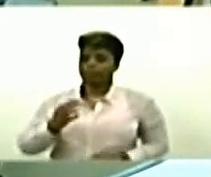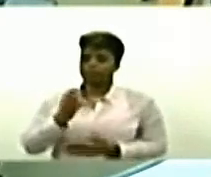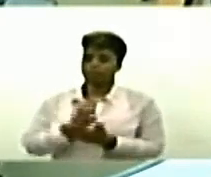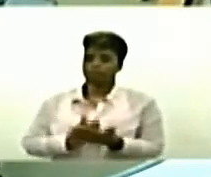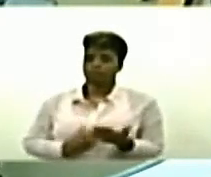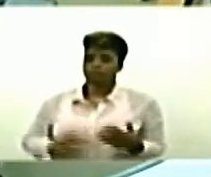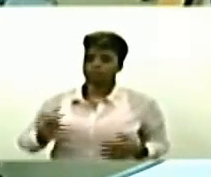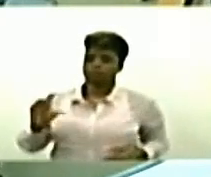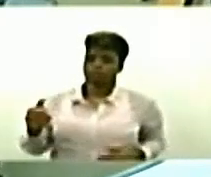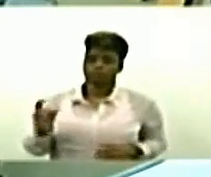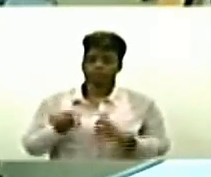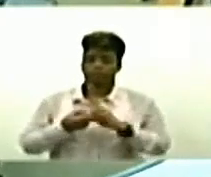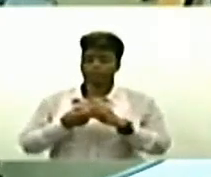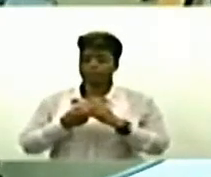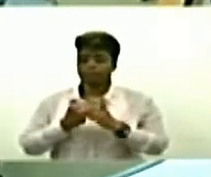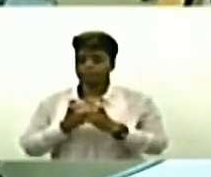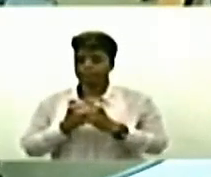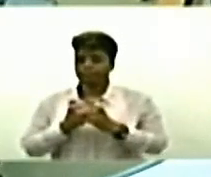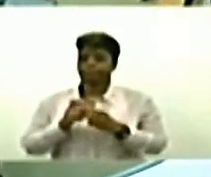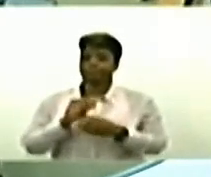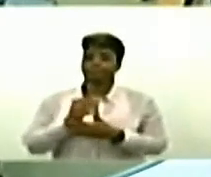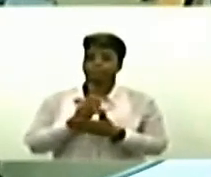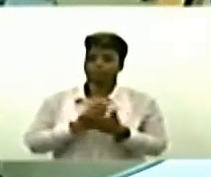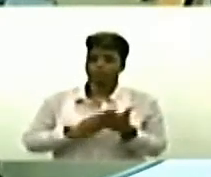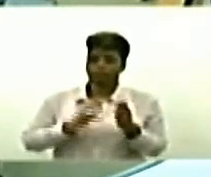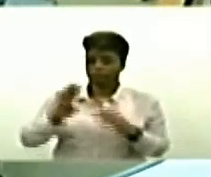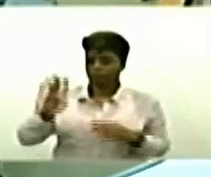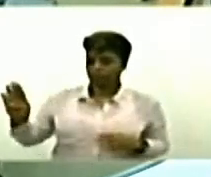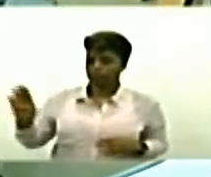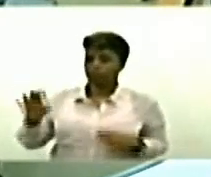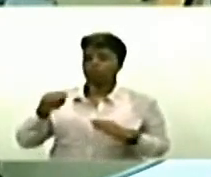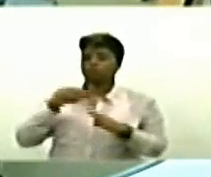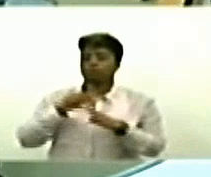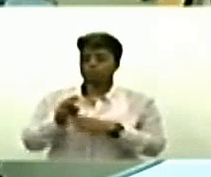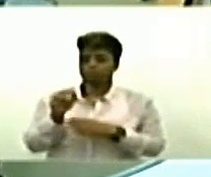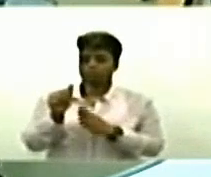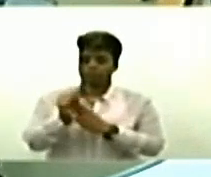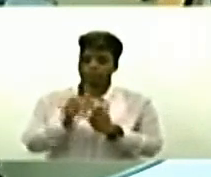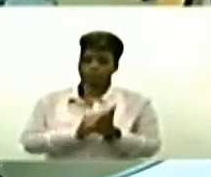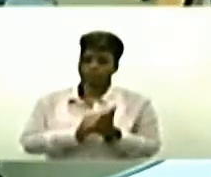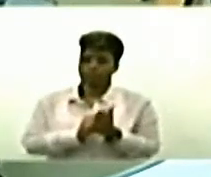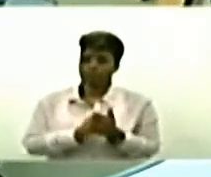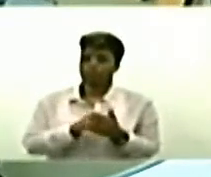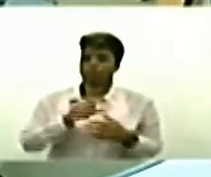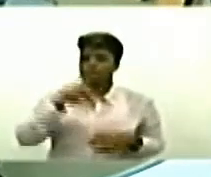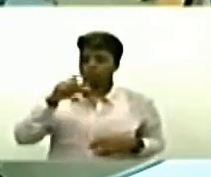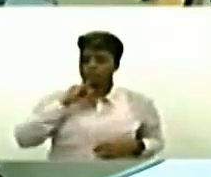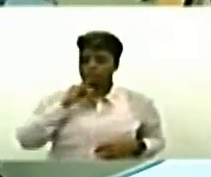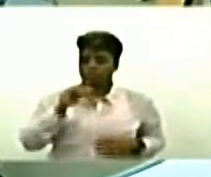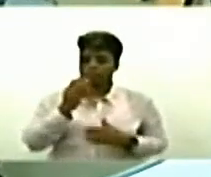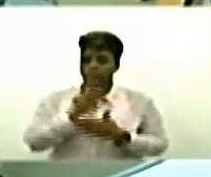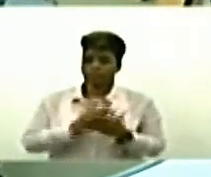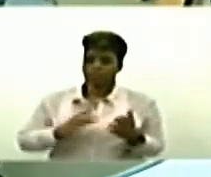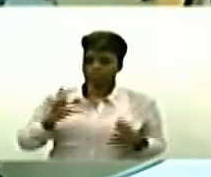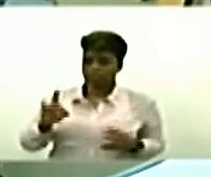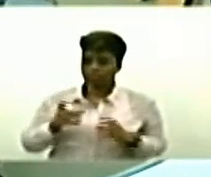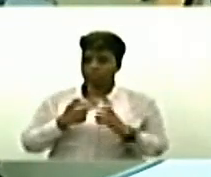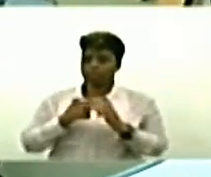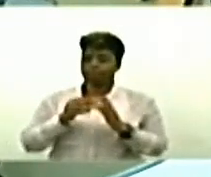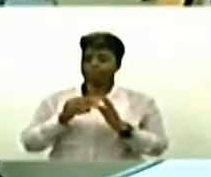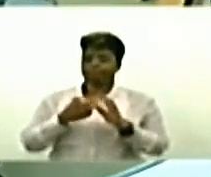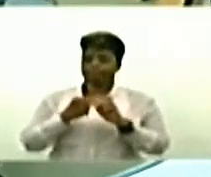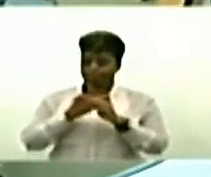Section 44 of Principal Act. Honorable members, the question is Clause 8, amendment to Section 44